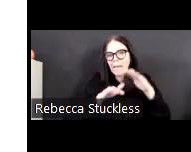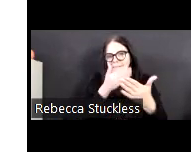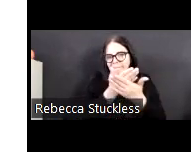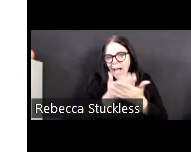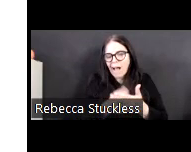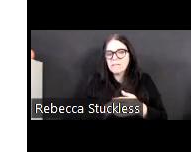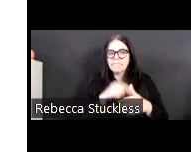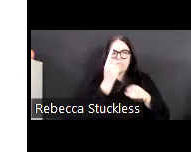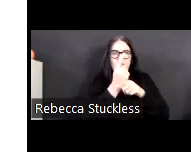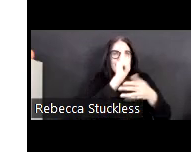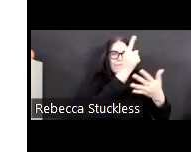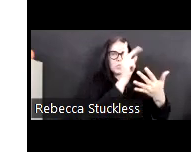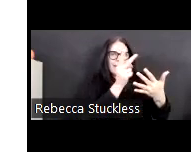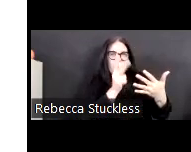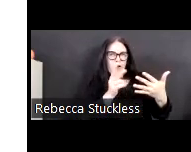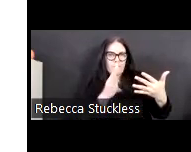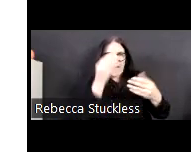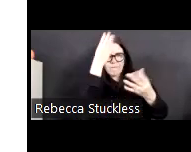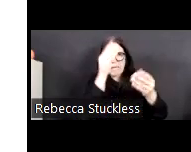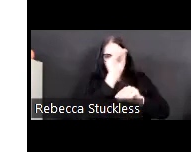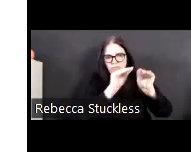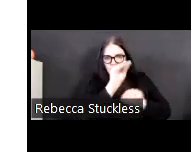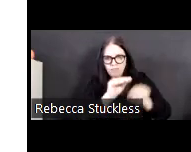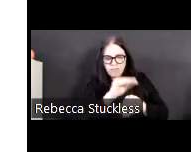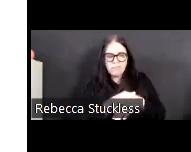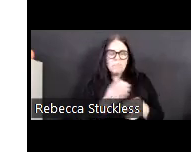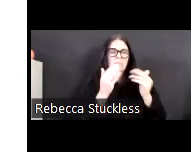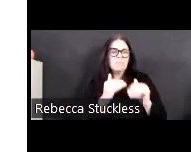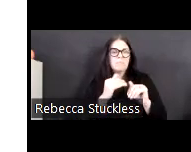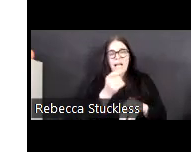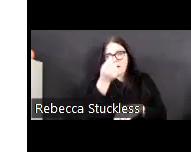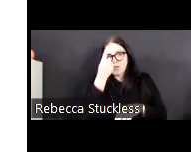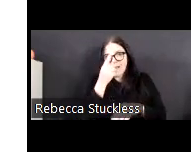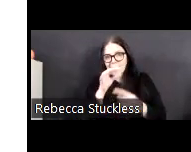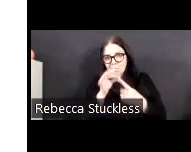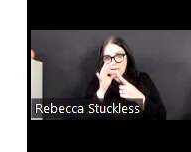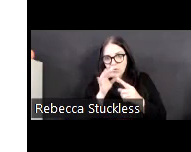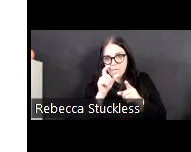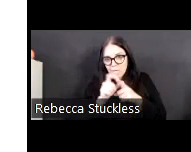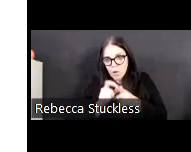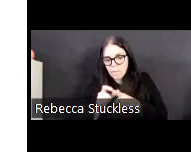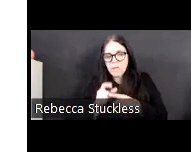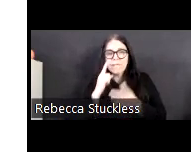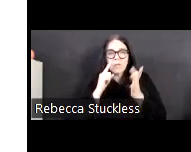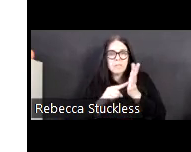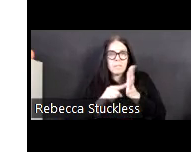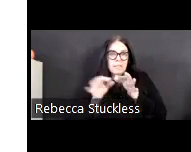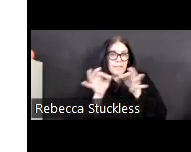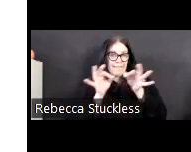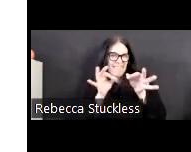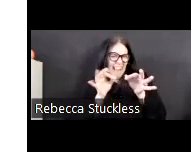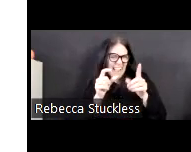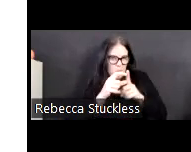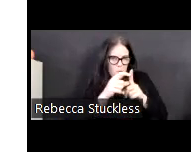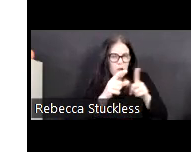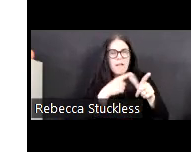sequencing of information, understanding special vocabulary, so define the word, and then I